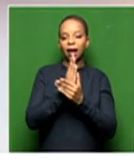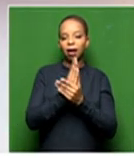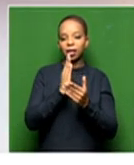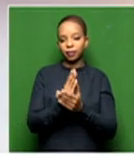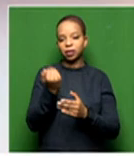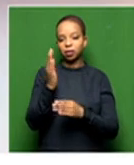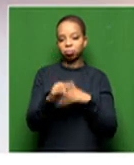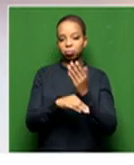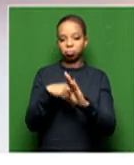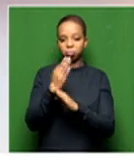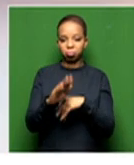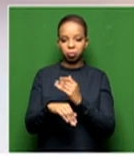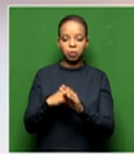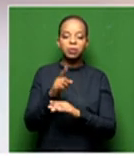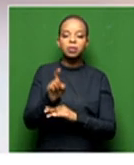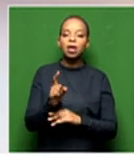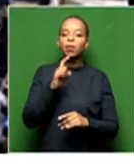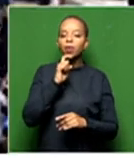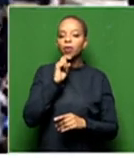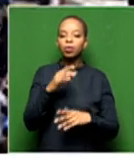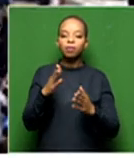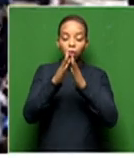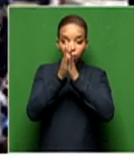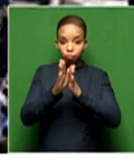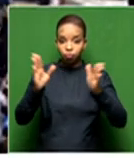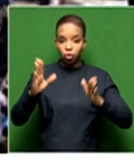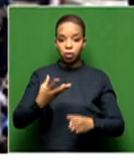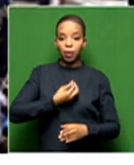used to reach a much broader, larger community of young people who